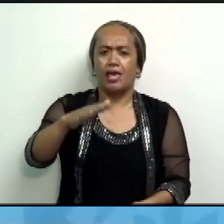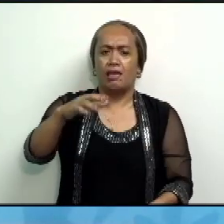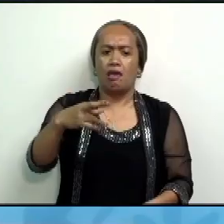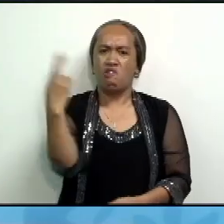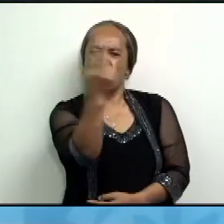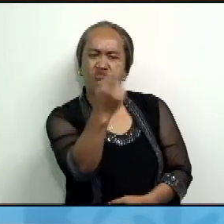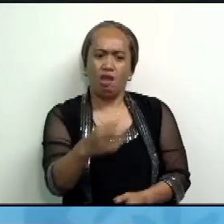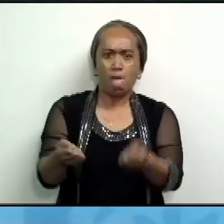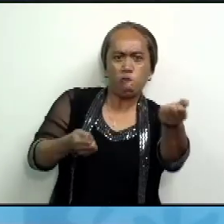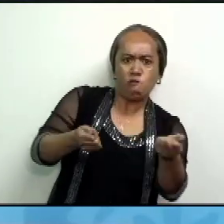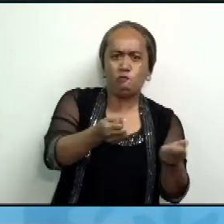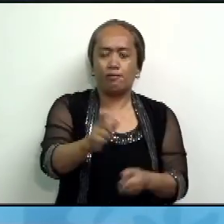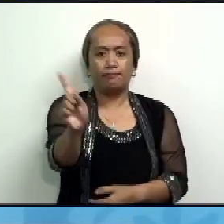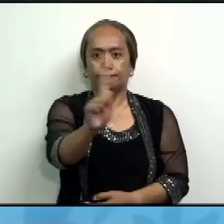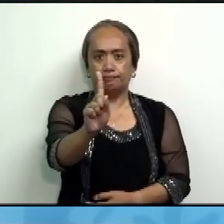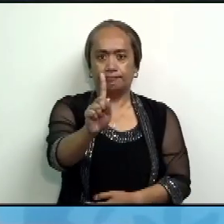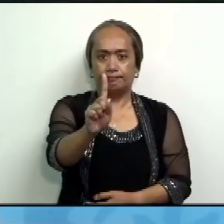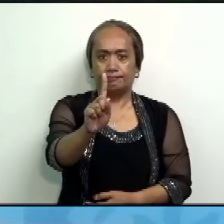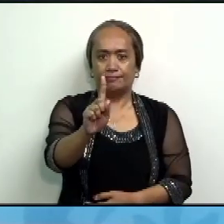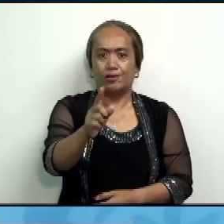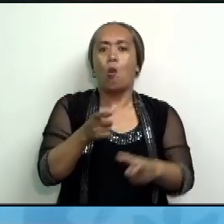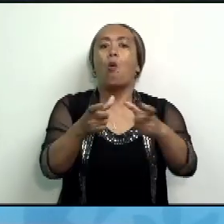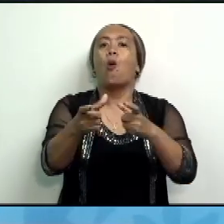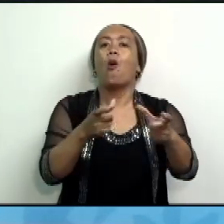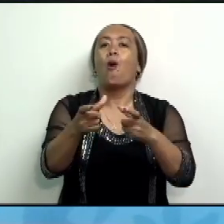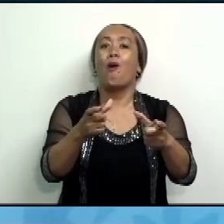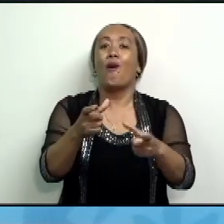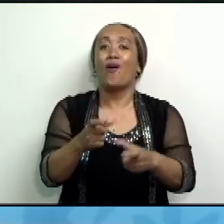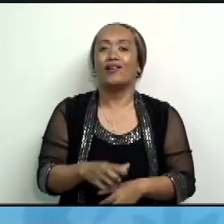travel, and work with our international partners.